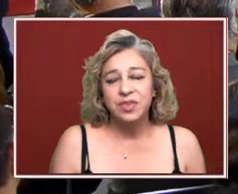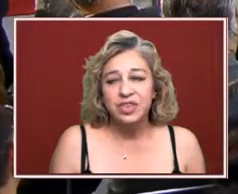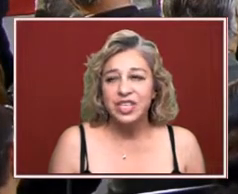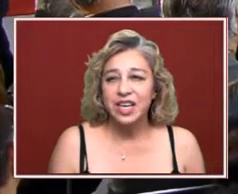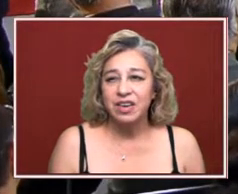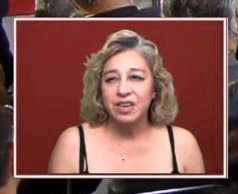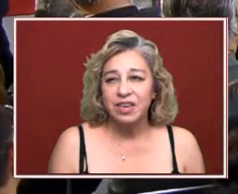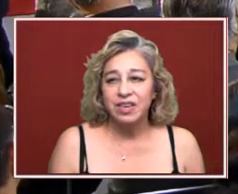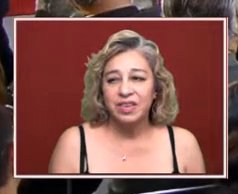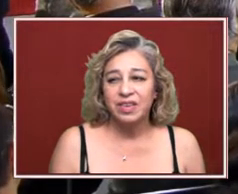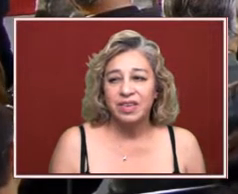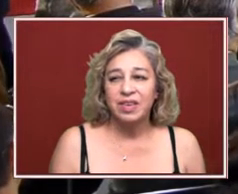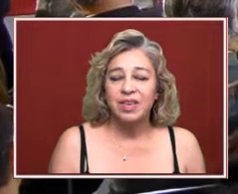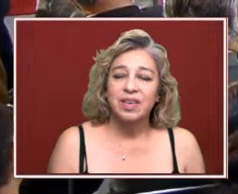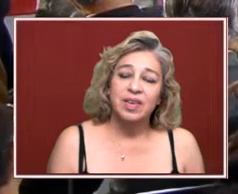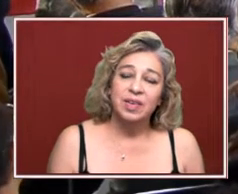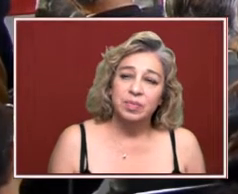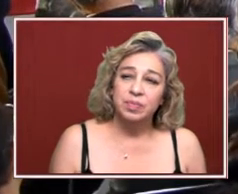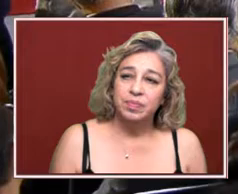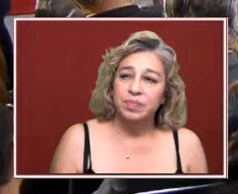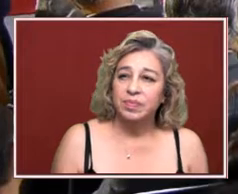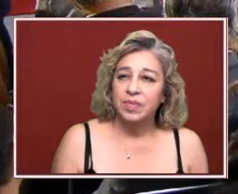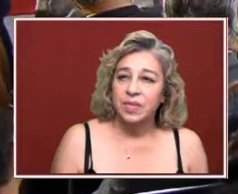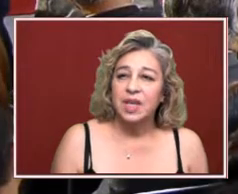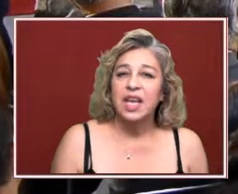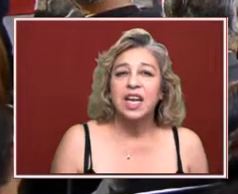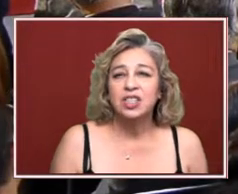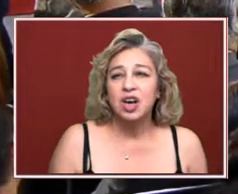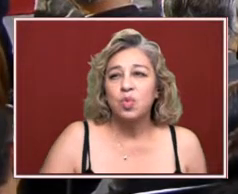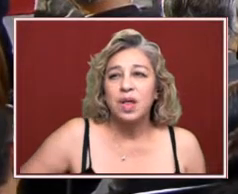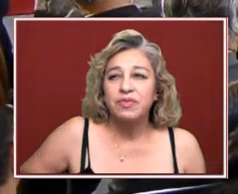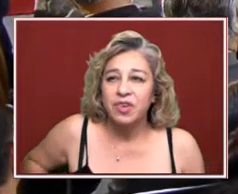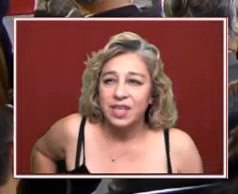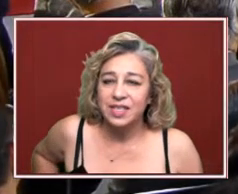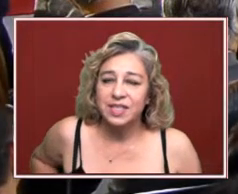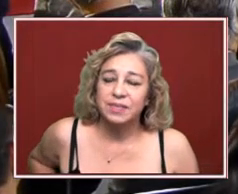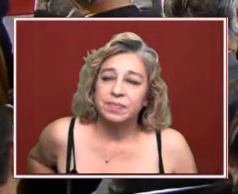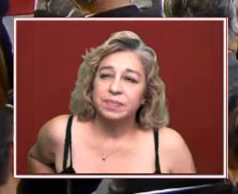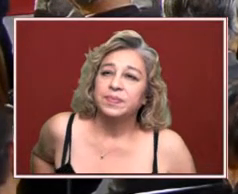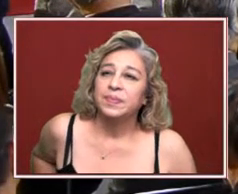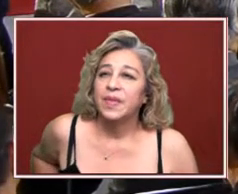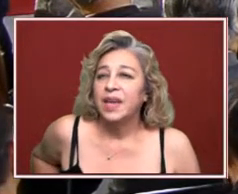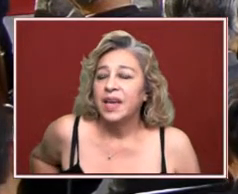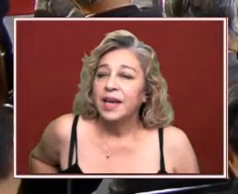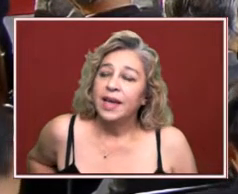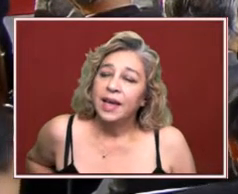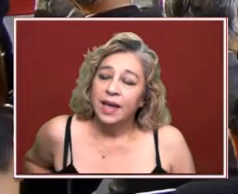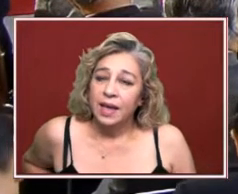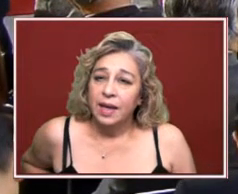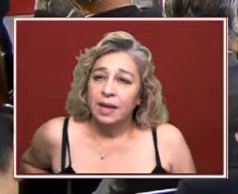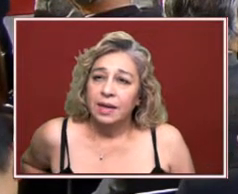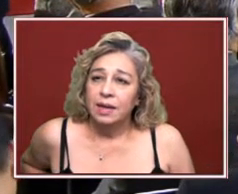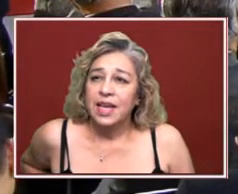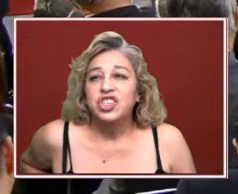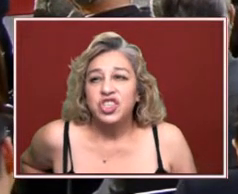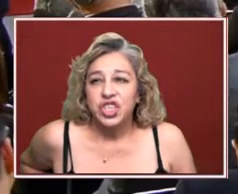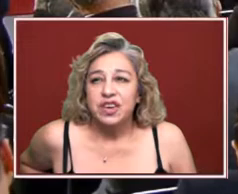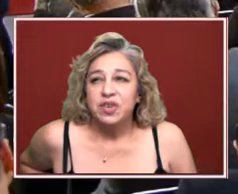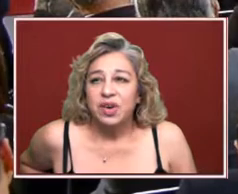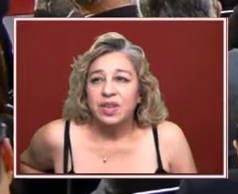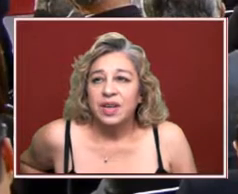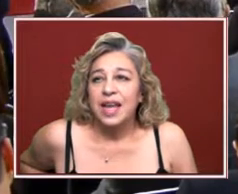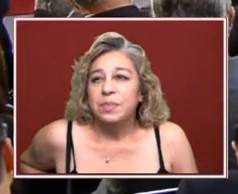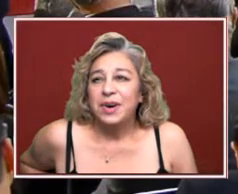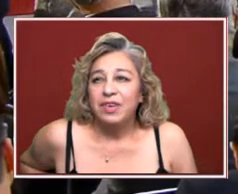this first year, nos ha ido bien. It has gone well for us. En general, sobre